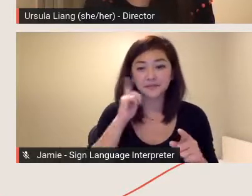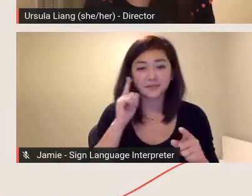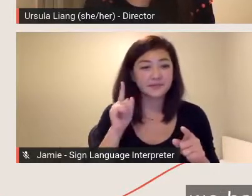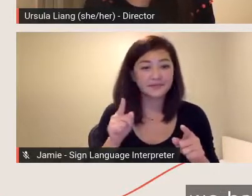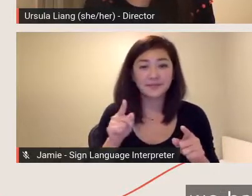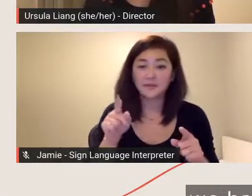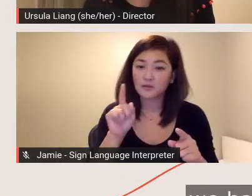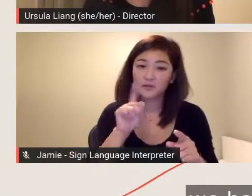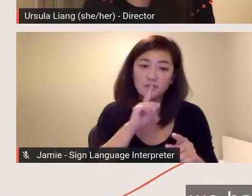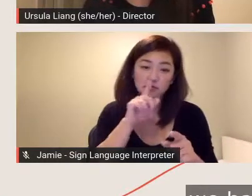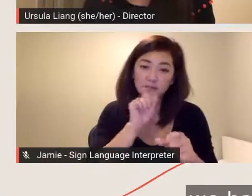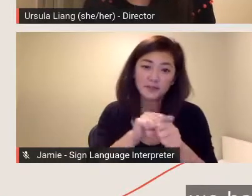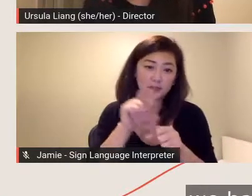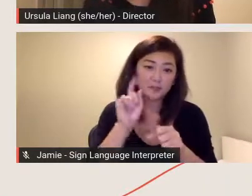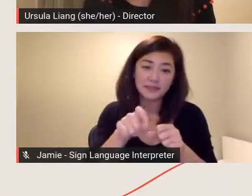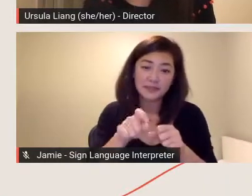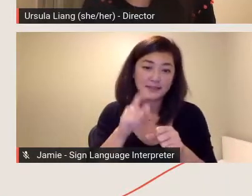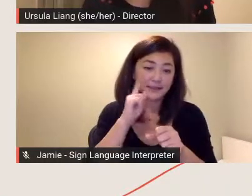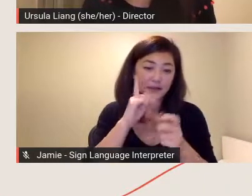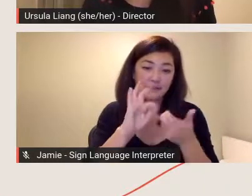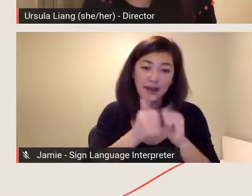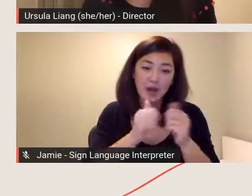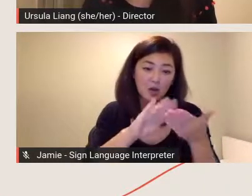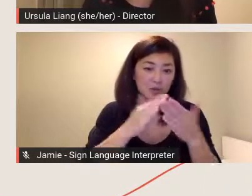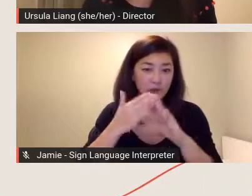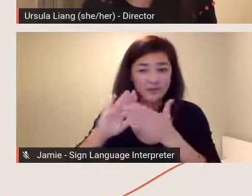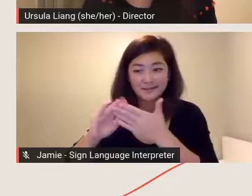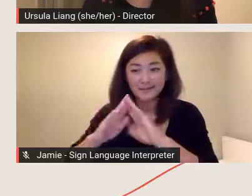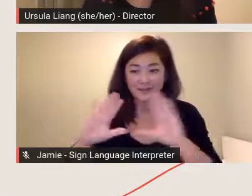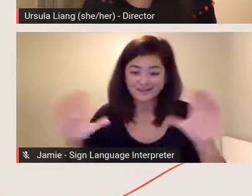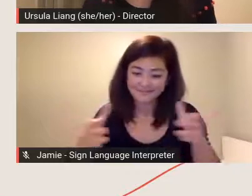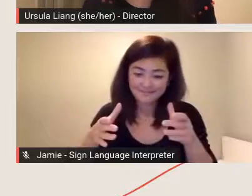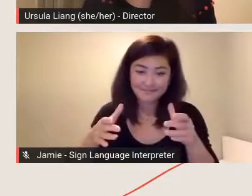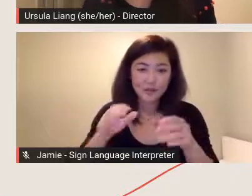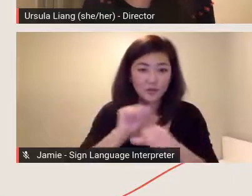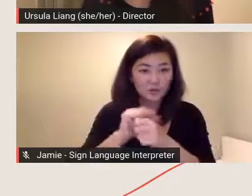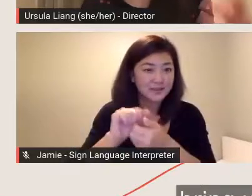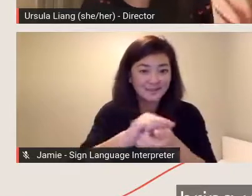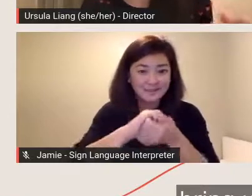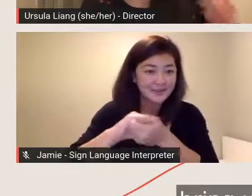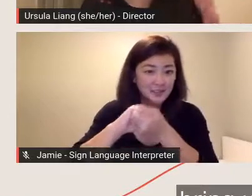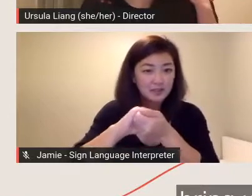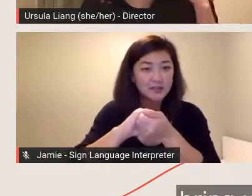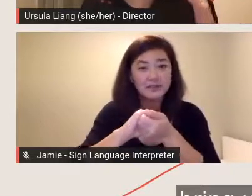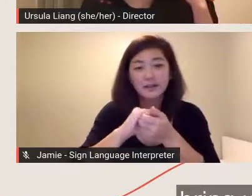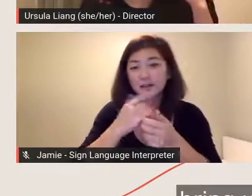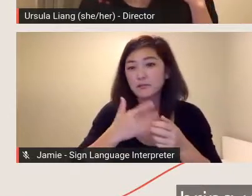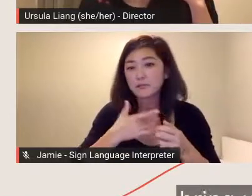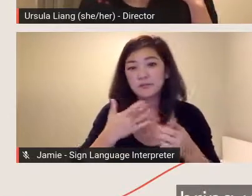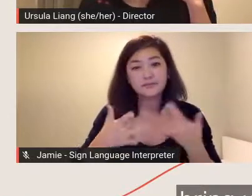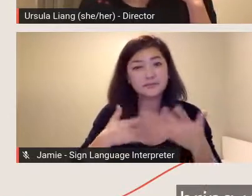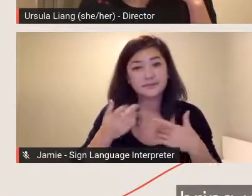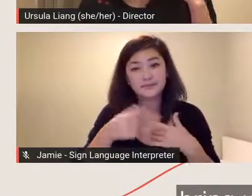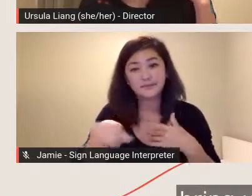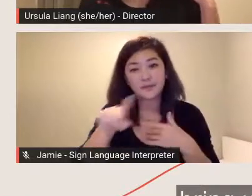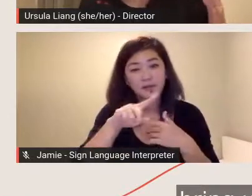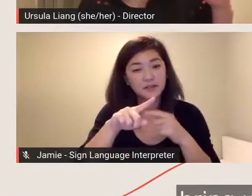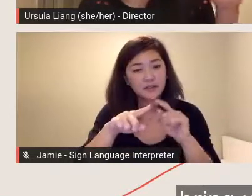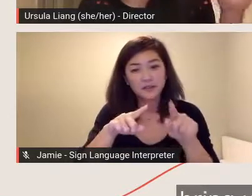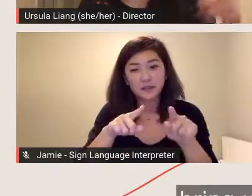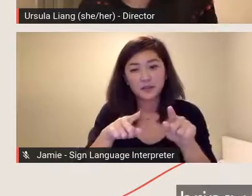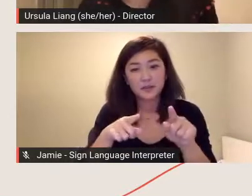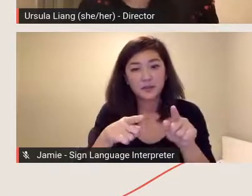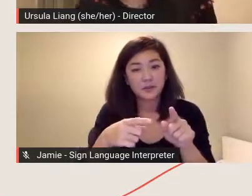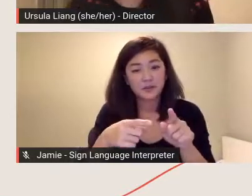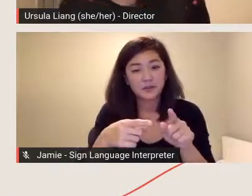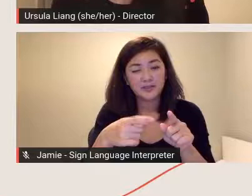coalition building, we have to like keep looking at those. And I was super excited to see the two of you bring up all these examples of